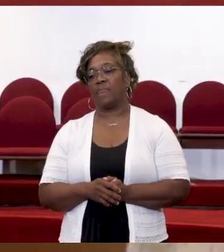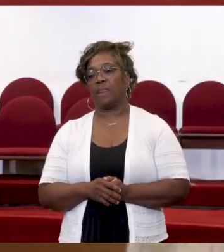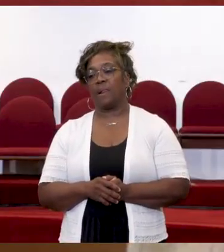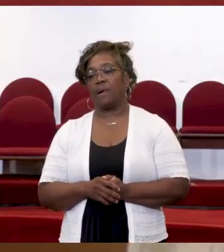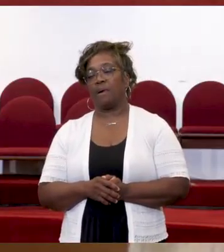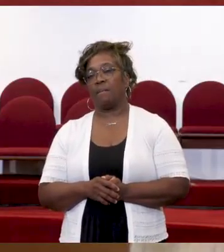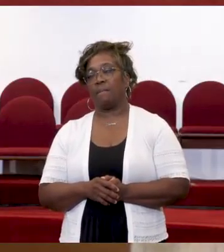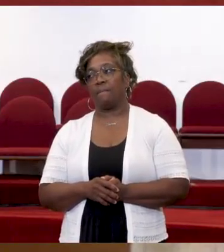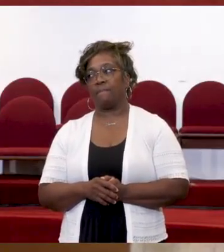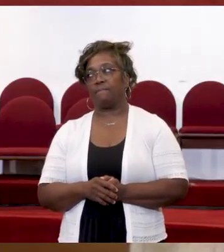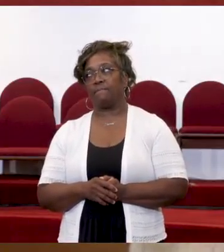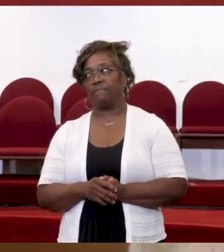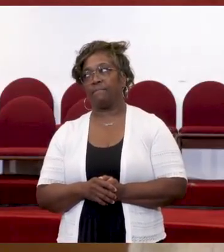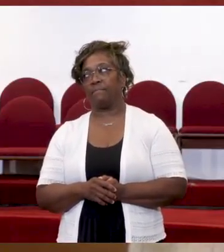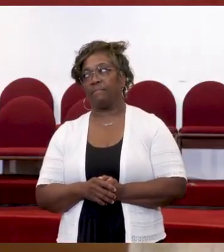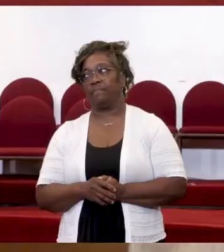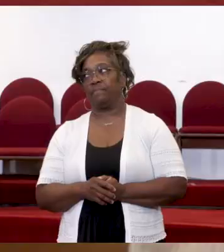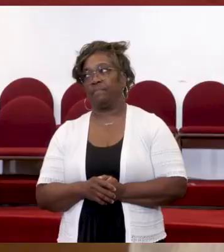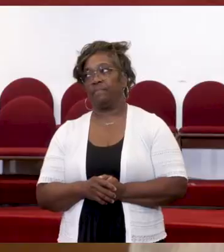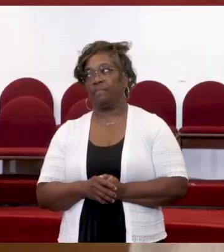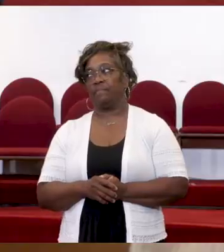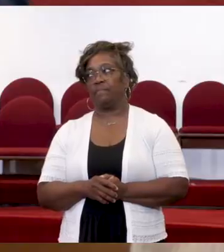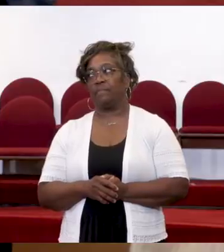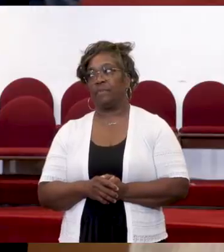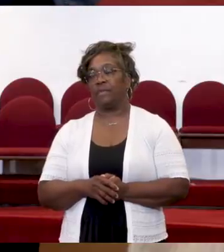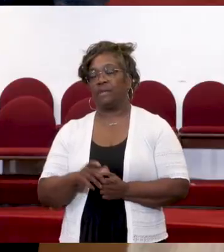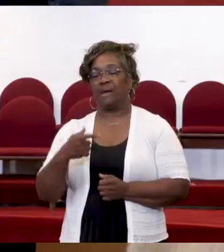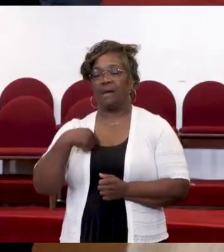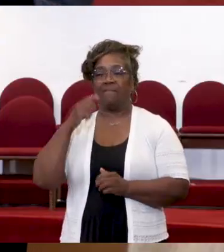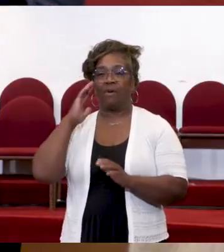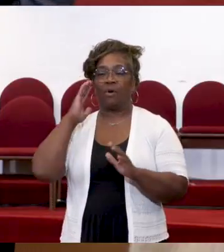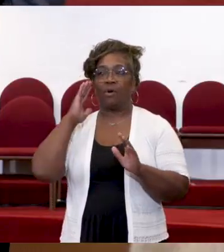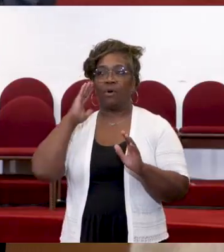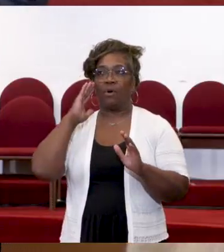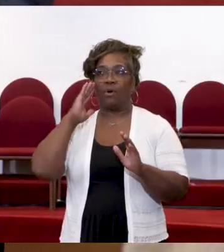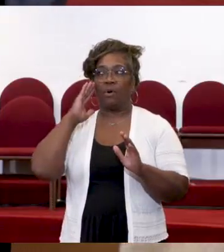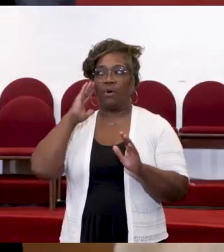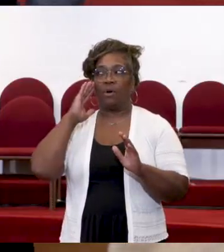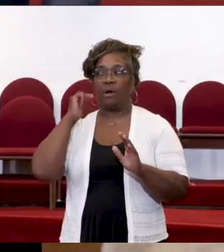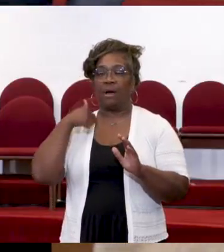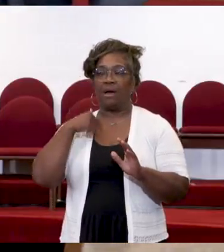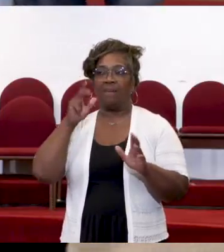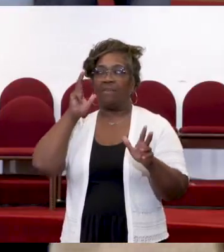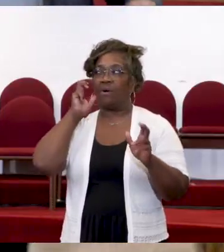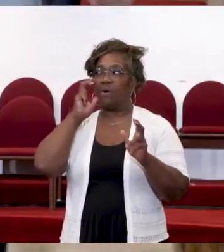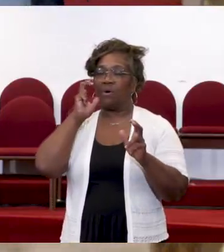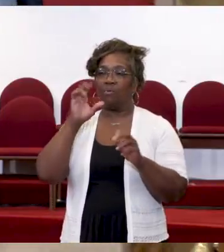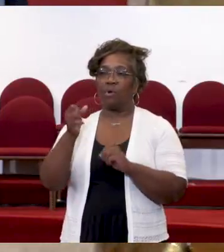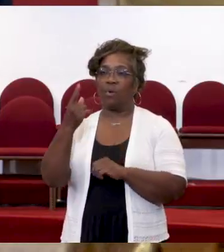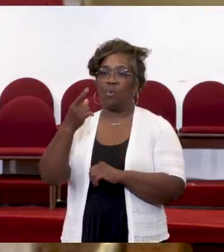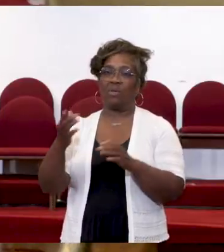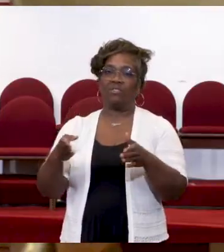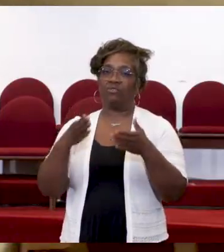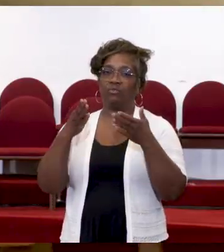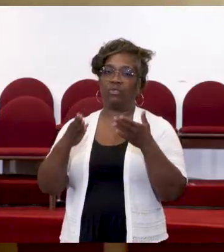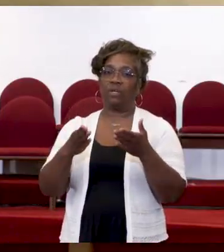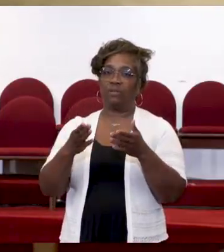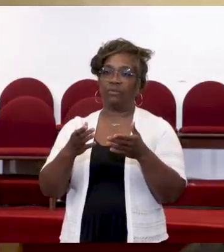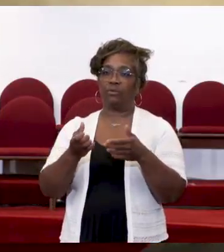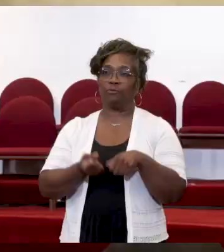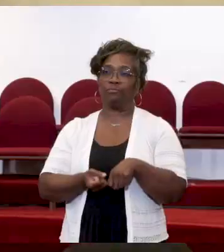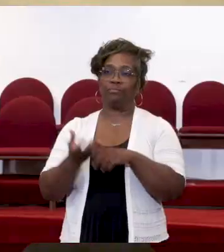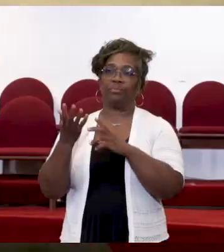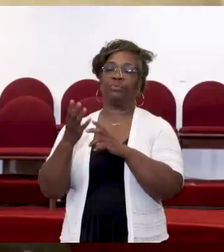to show up and voice that opinion. But I have not heard anybody suggest getting rid of the Department of Neighborhoods. I think that's proven to be very